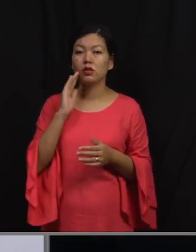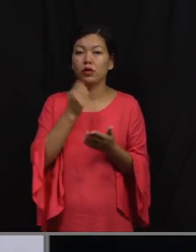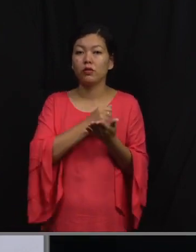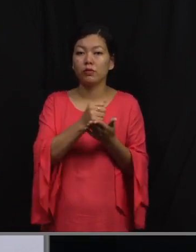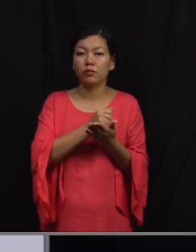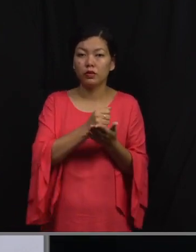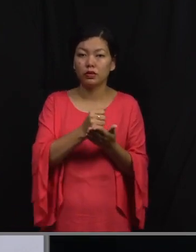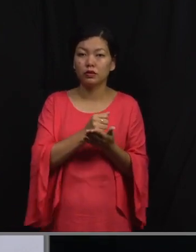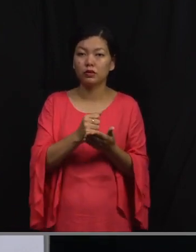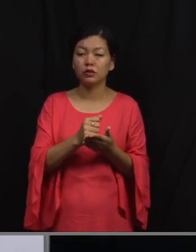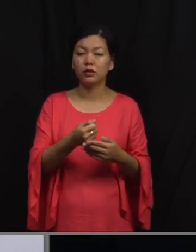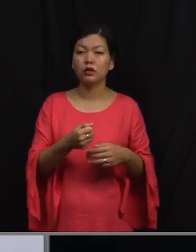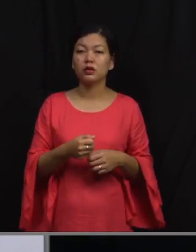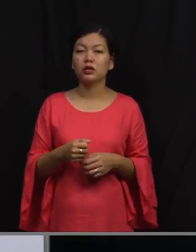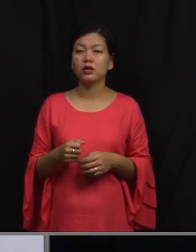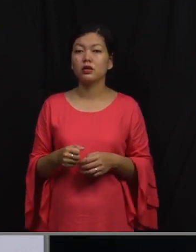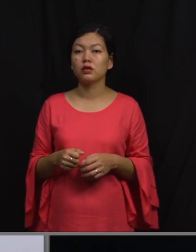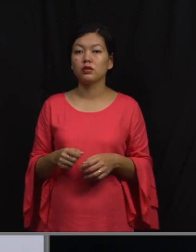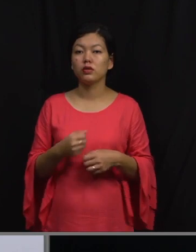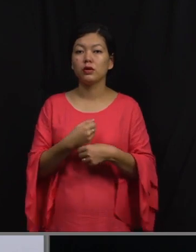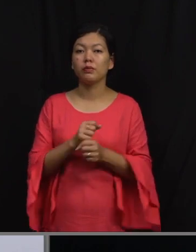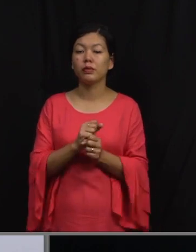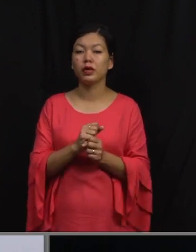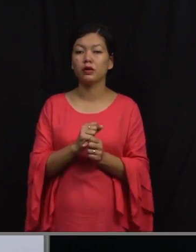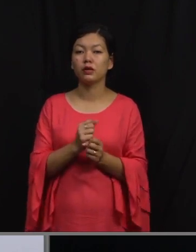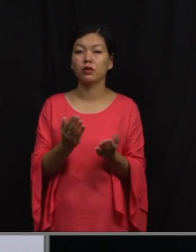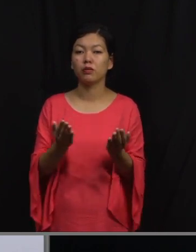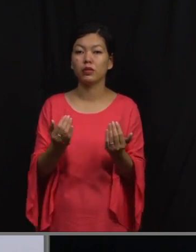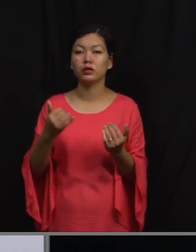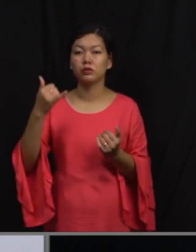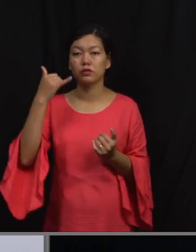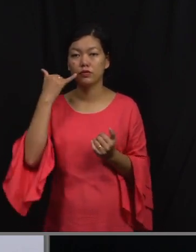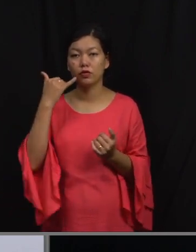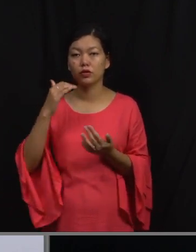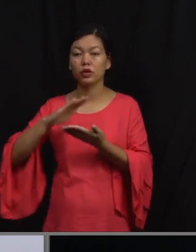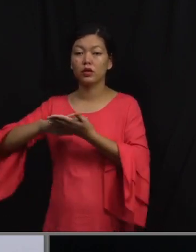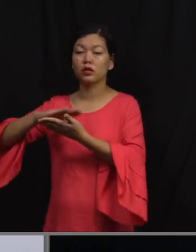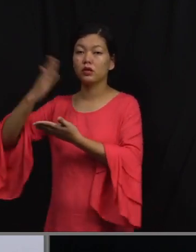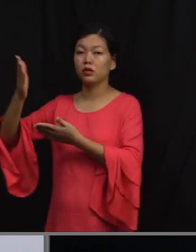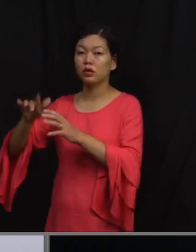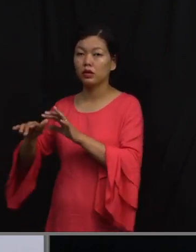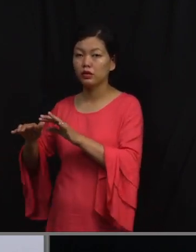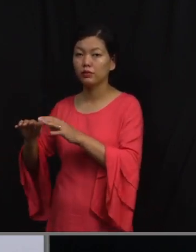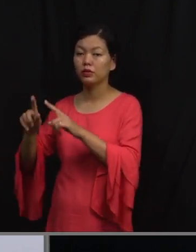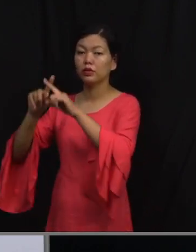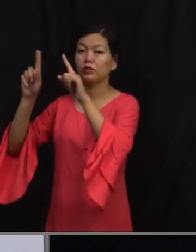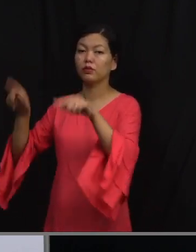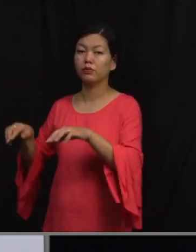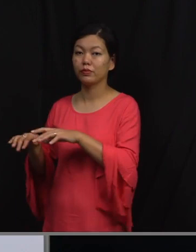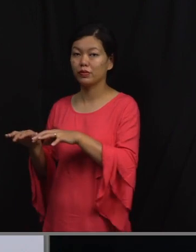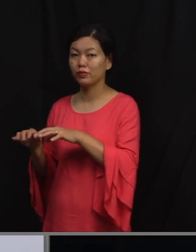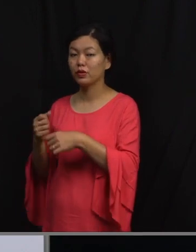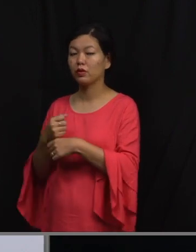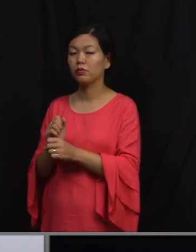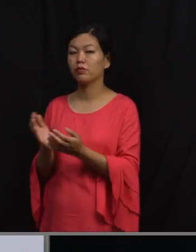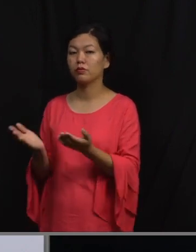to design computers, design mobile phones, and lots of things, right? Because semiconductors, when we say